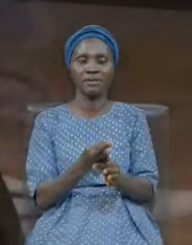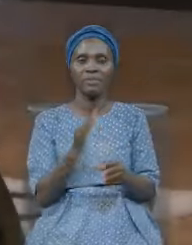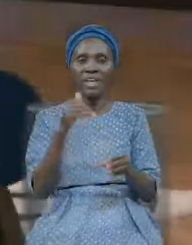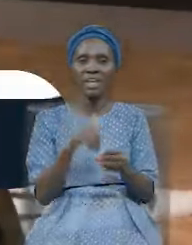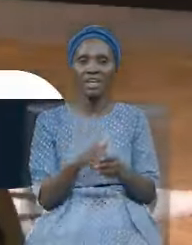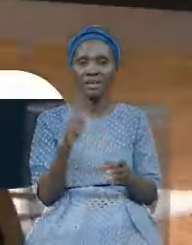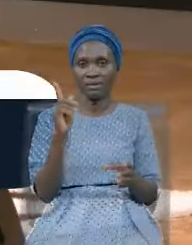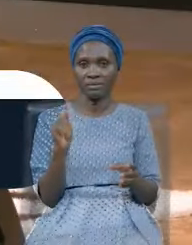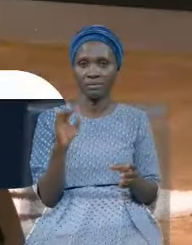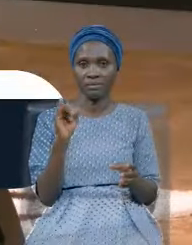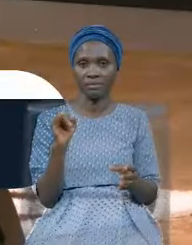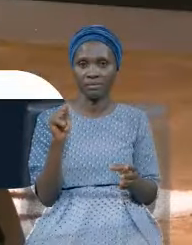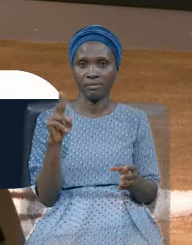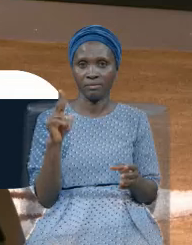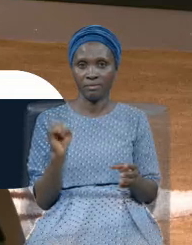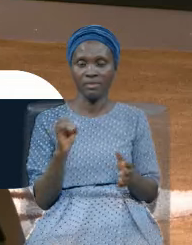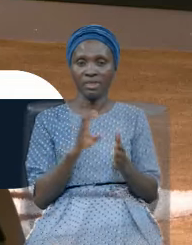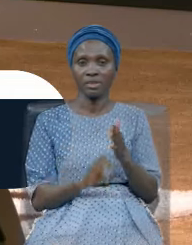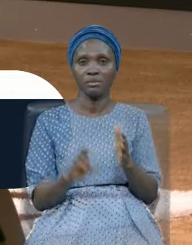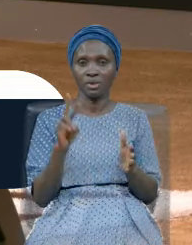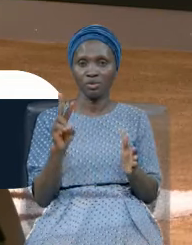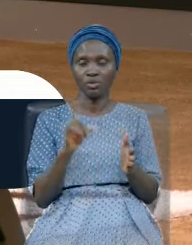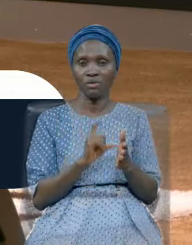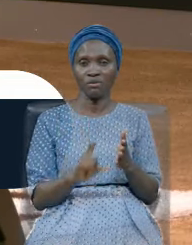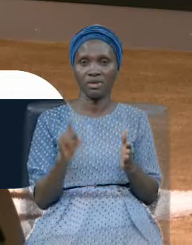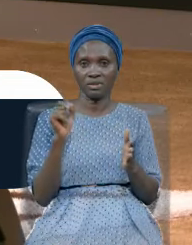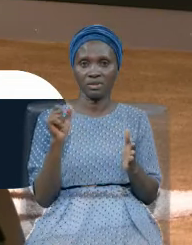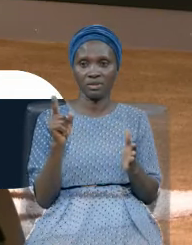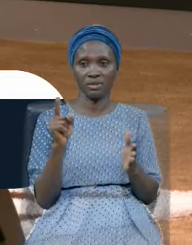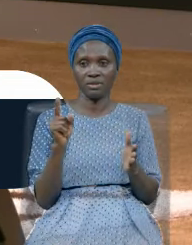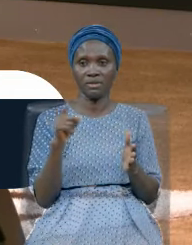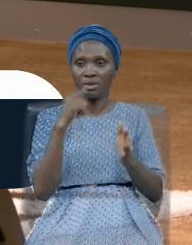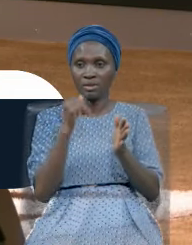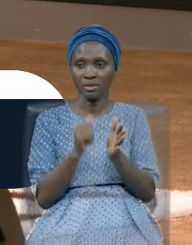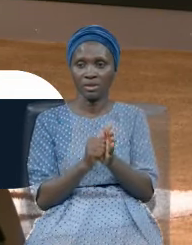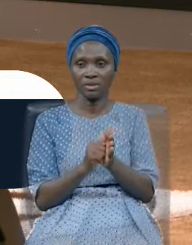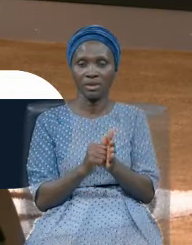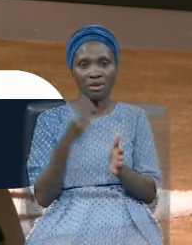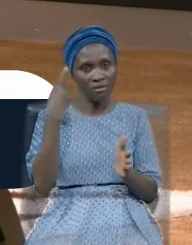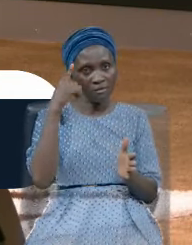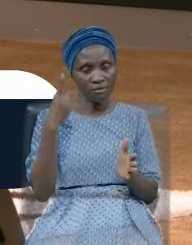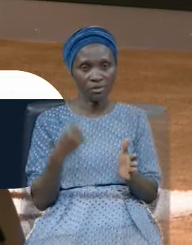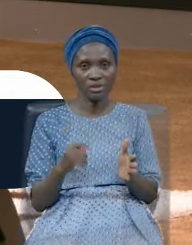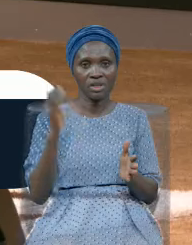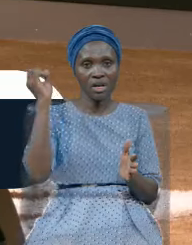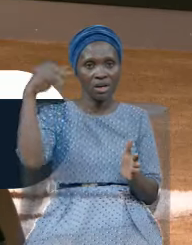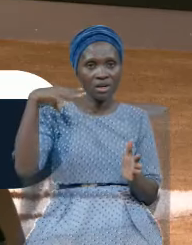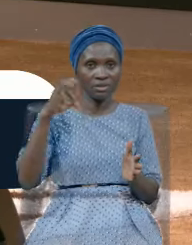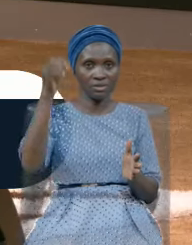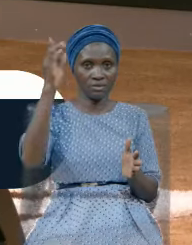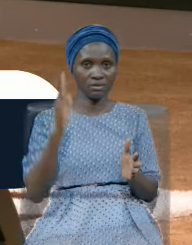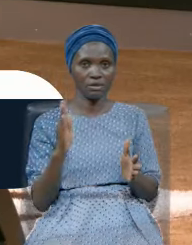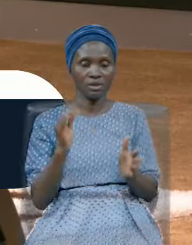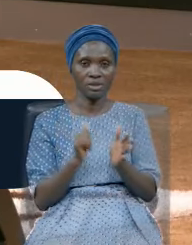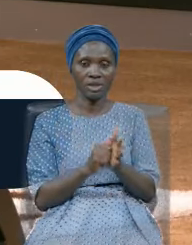2, reading from verse 11. It says, for the grace of God that bringeth salvation